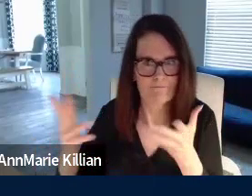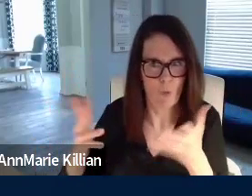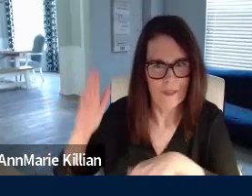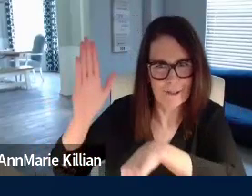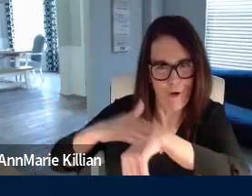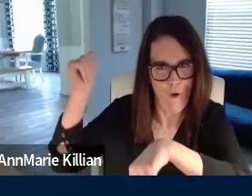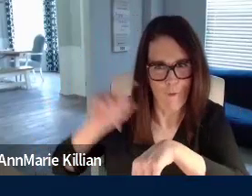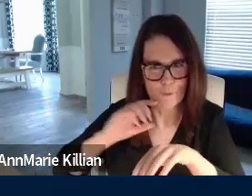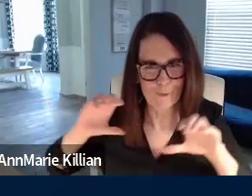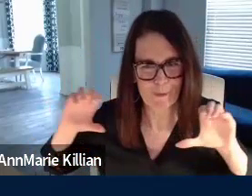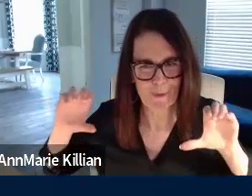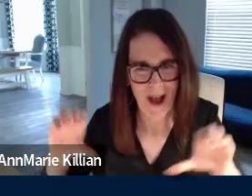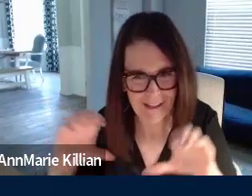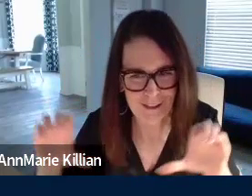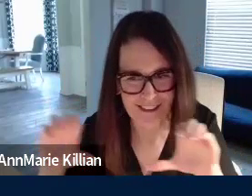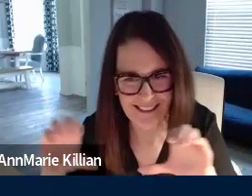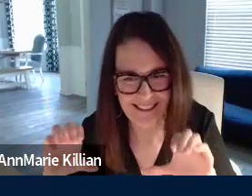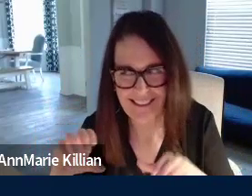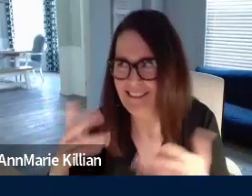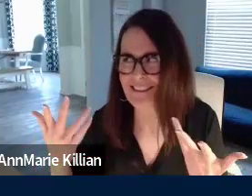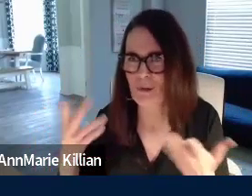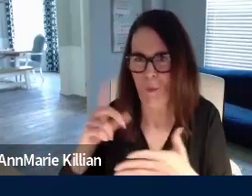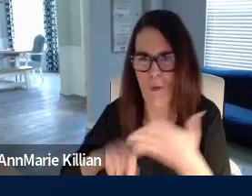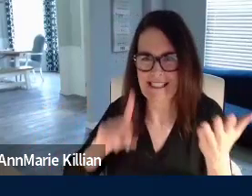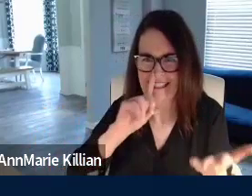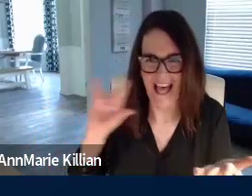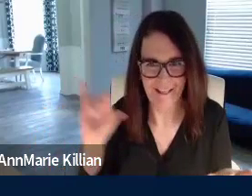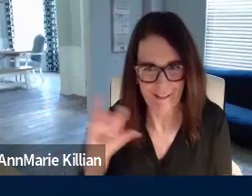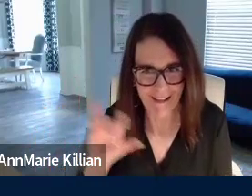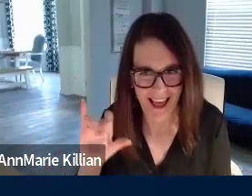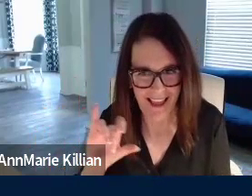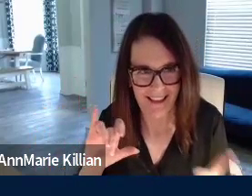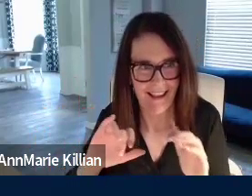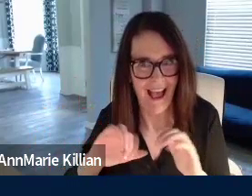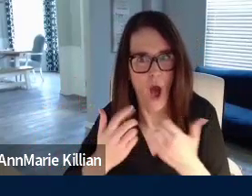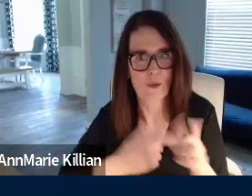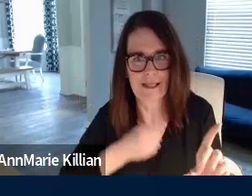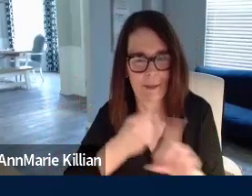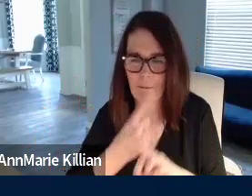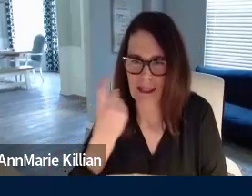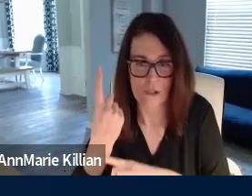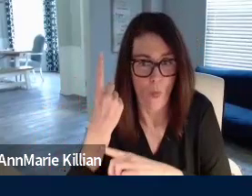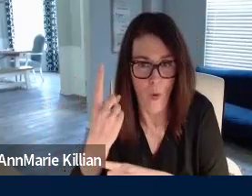discussions are happening, but where's the call to action? What does that